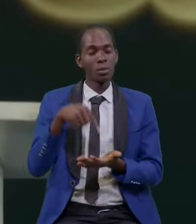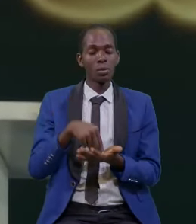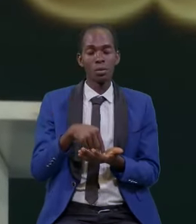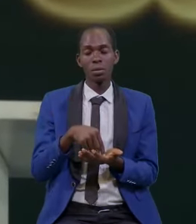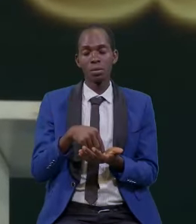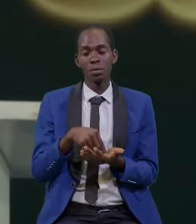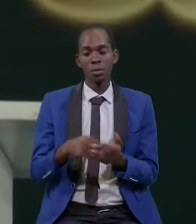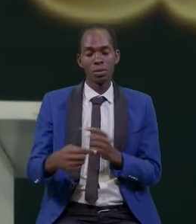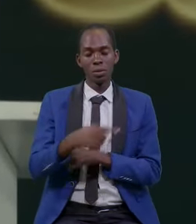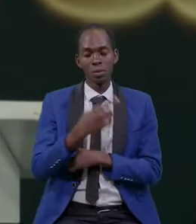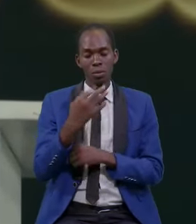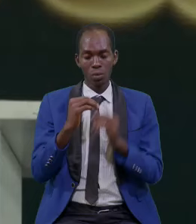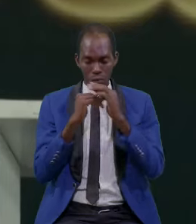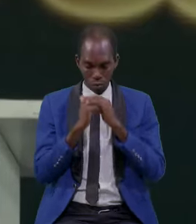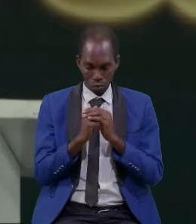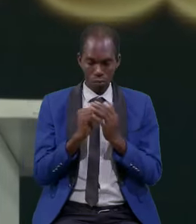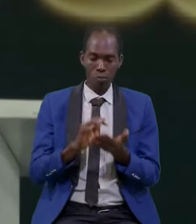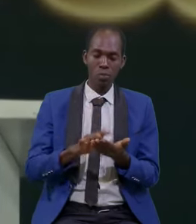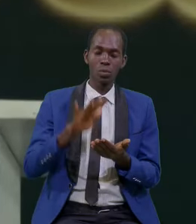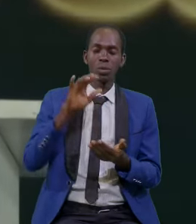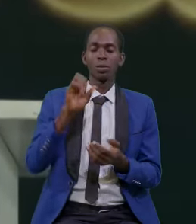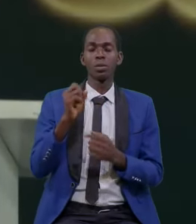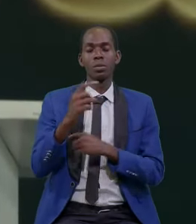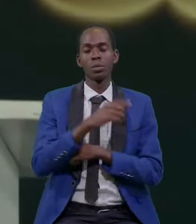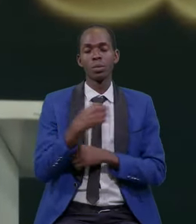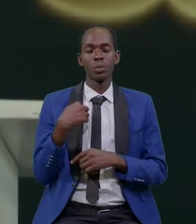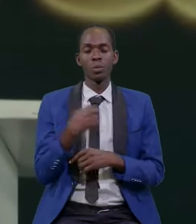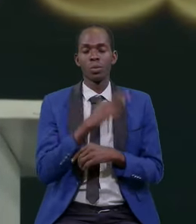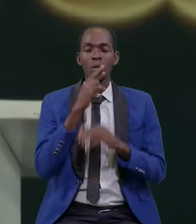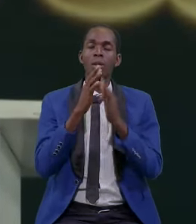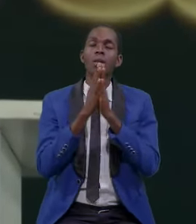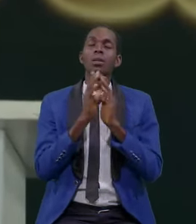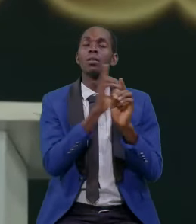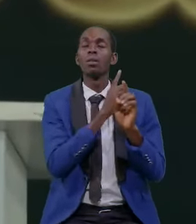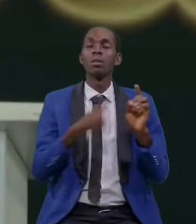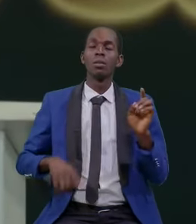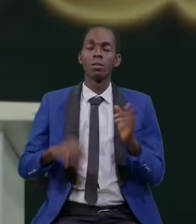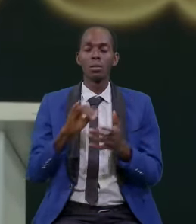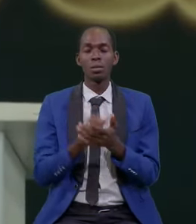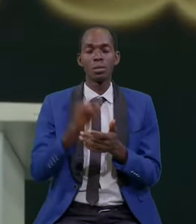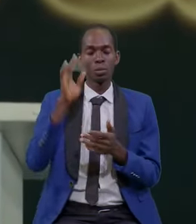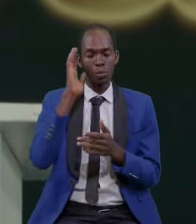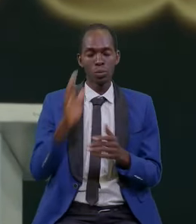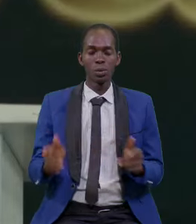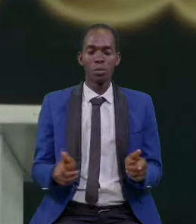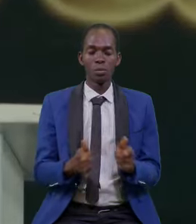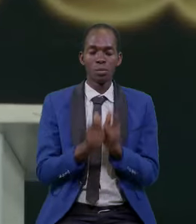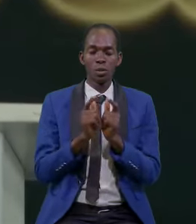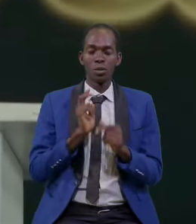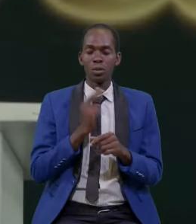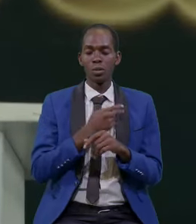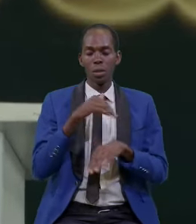worship, glorious day. We're asking, Lord, that you meet us at the point of every need